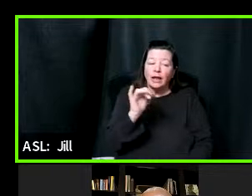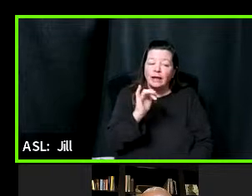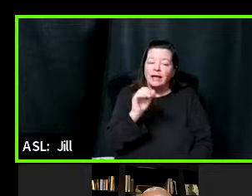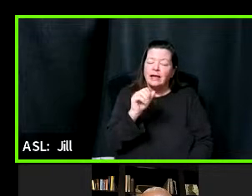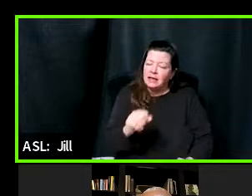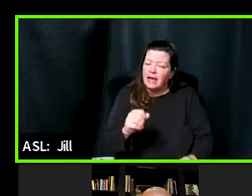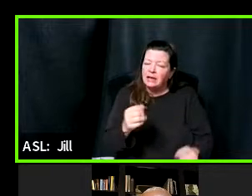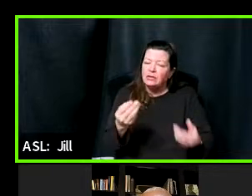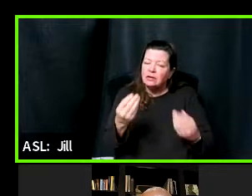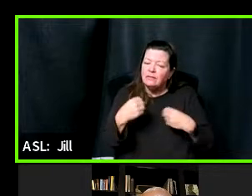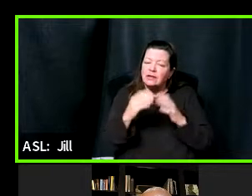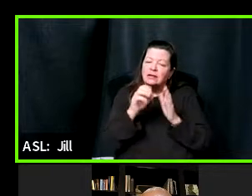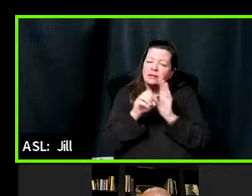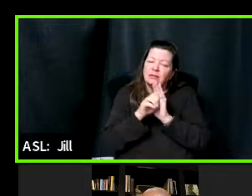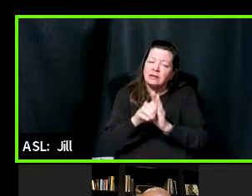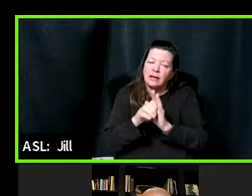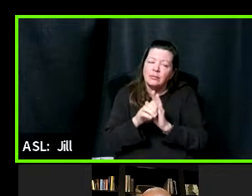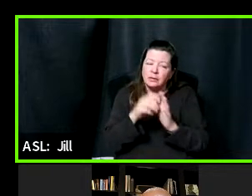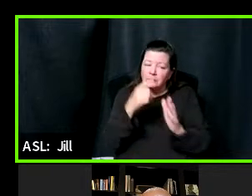examples?